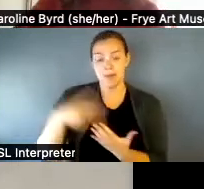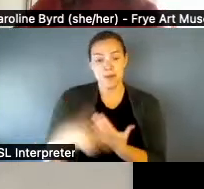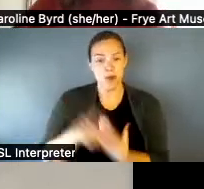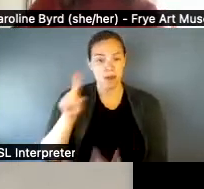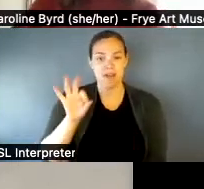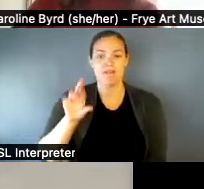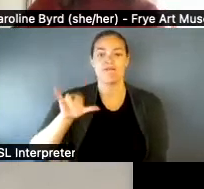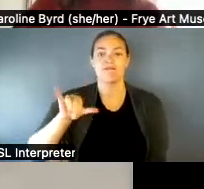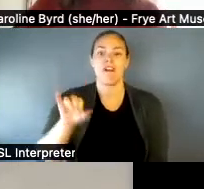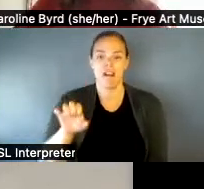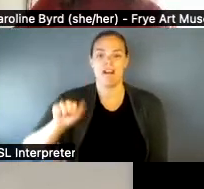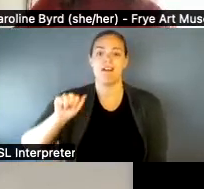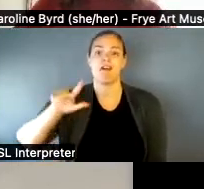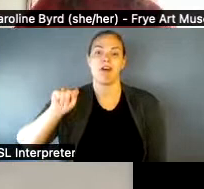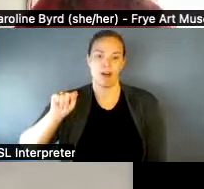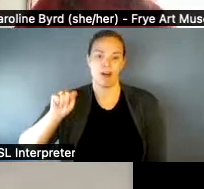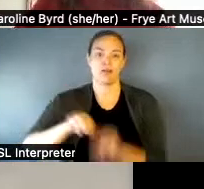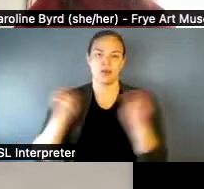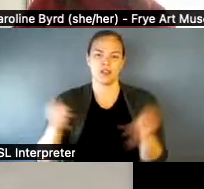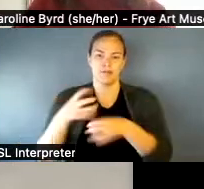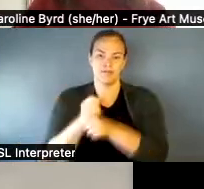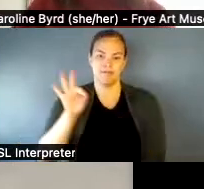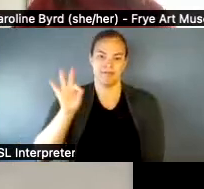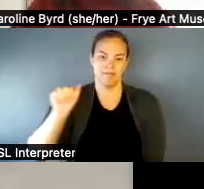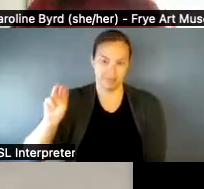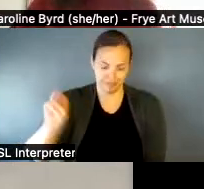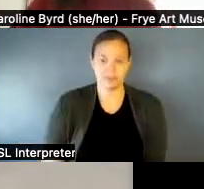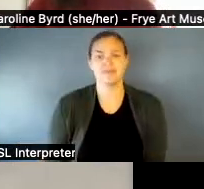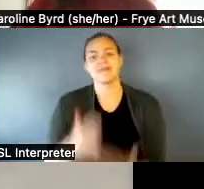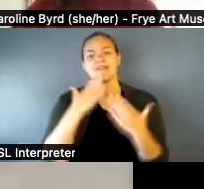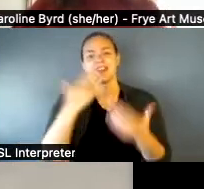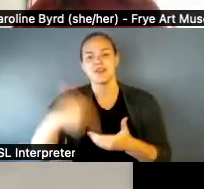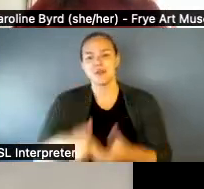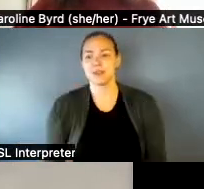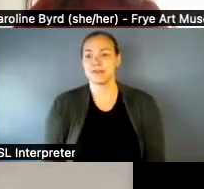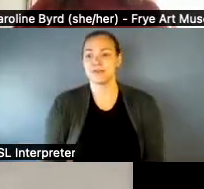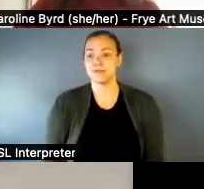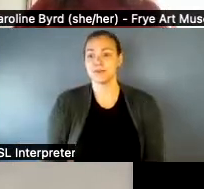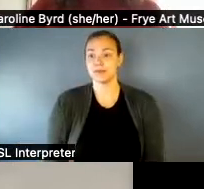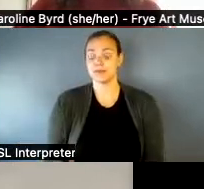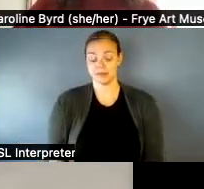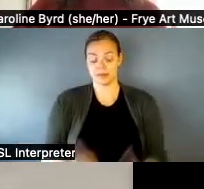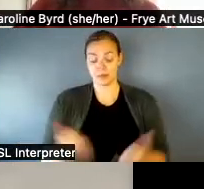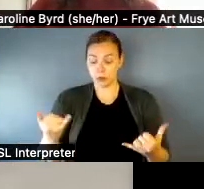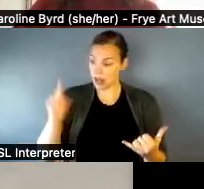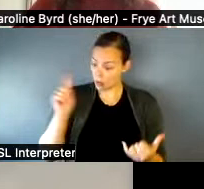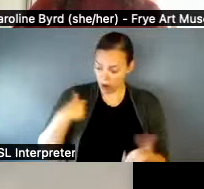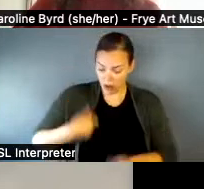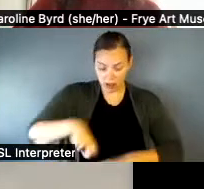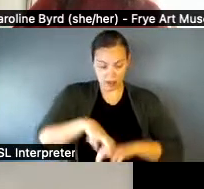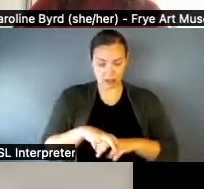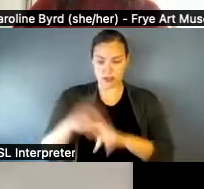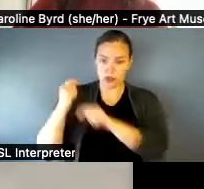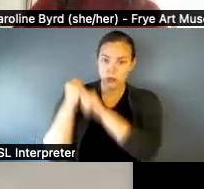Museum. Thank you so much for joining us today. I am joining you today from the traditional territories of the